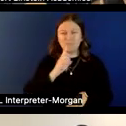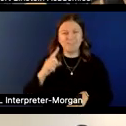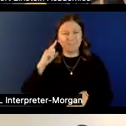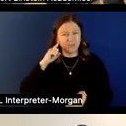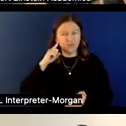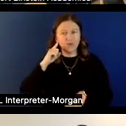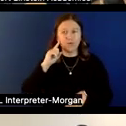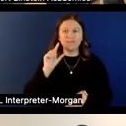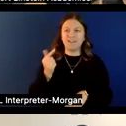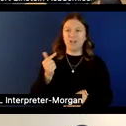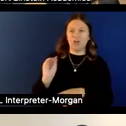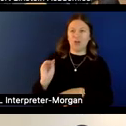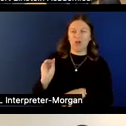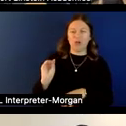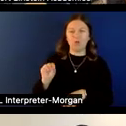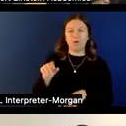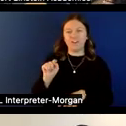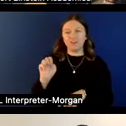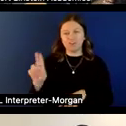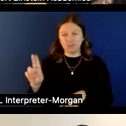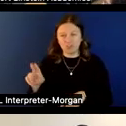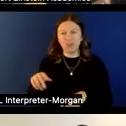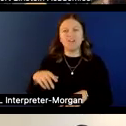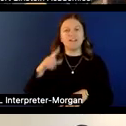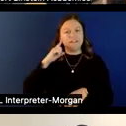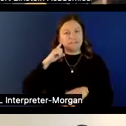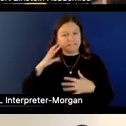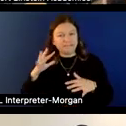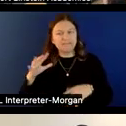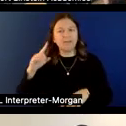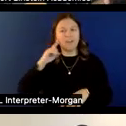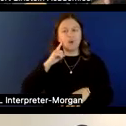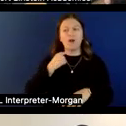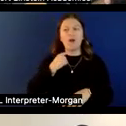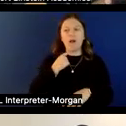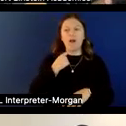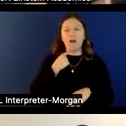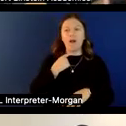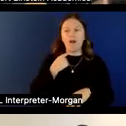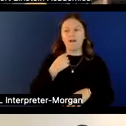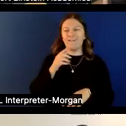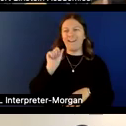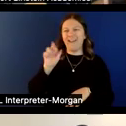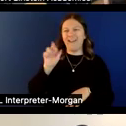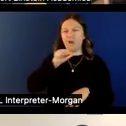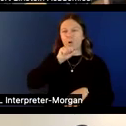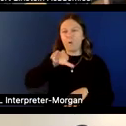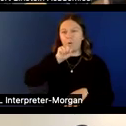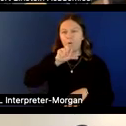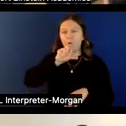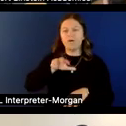g, or the t, like you hear that the air is coming out. So I think that it might have to do with that, but again, I'm